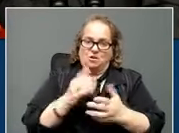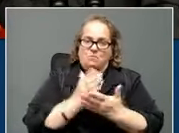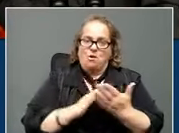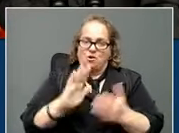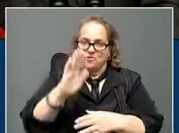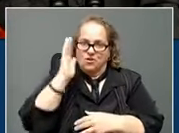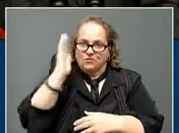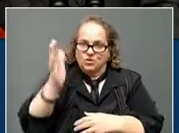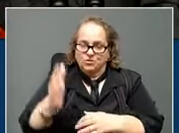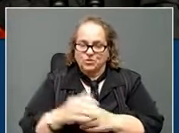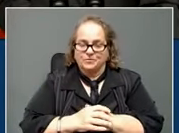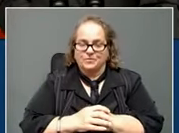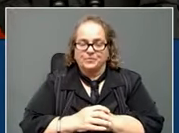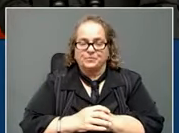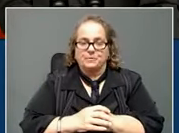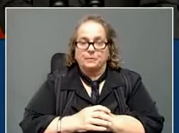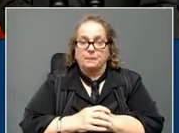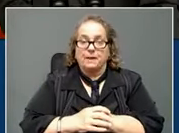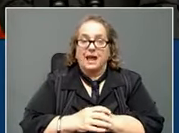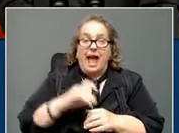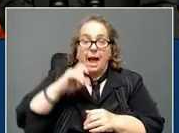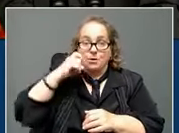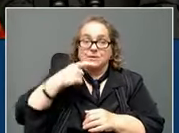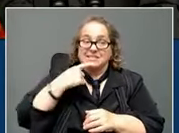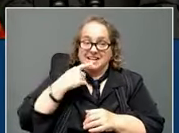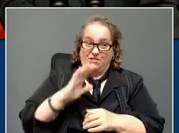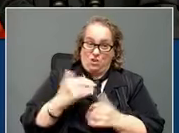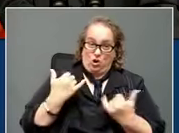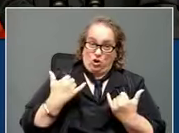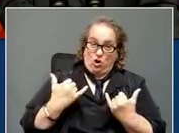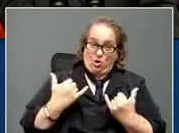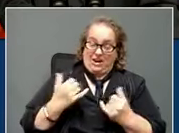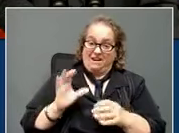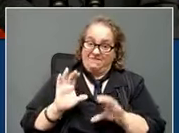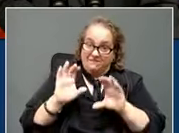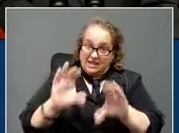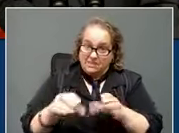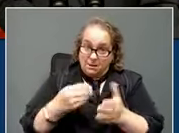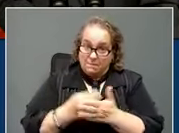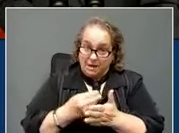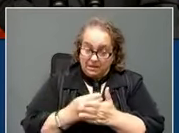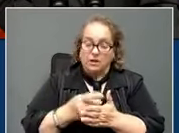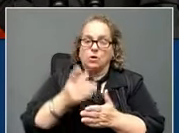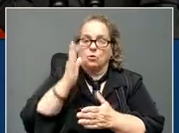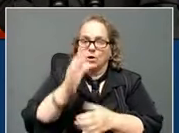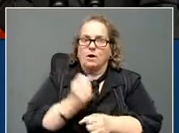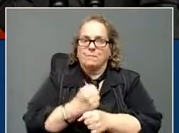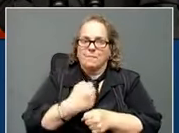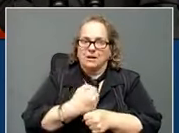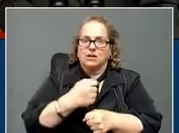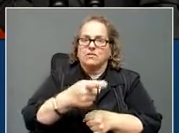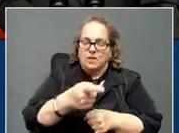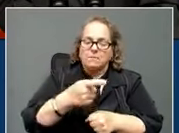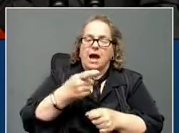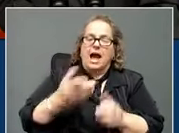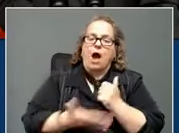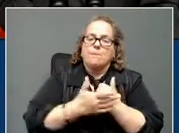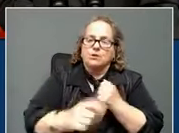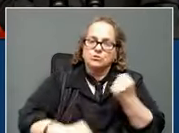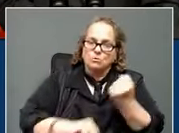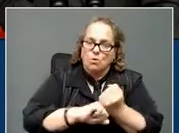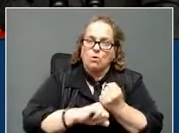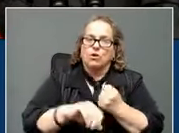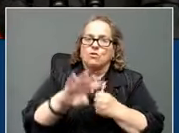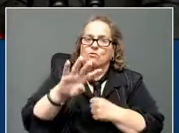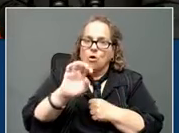latest investment will fund continuing research and development at the Harrodsburg site, which will also help support the 400